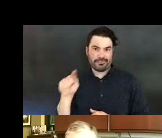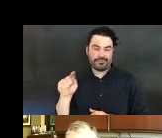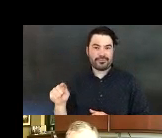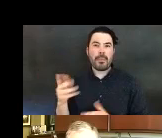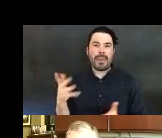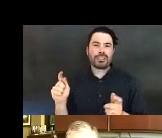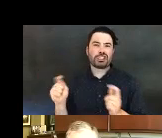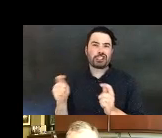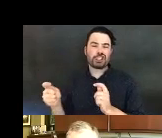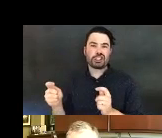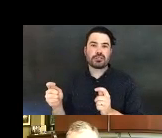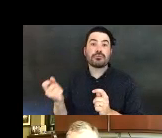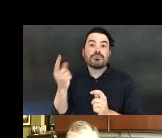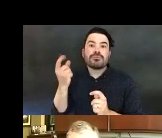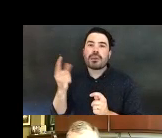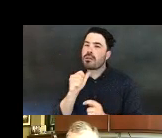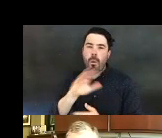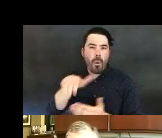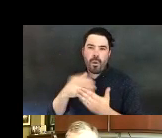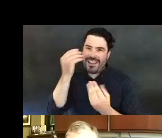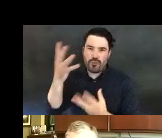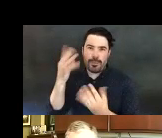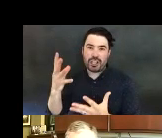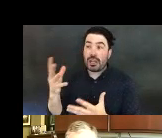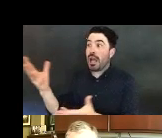modified as more information comes in, but overall that